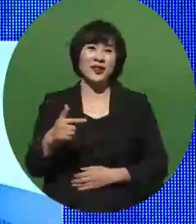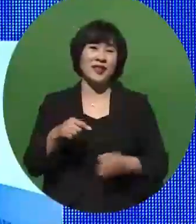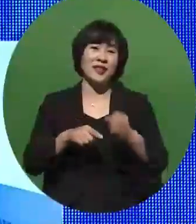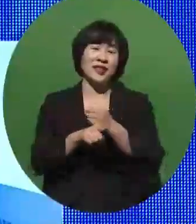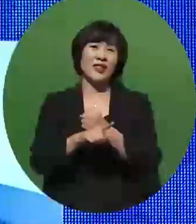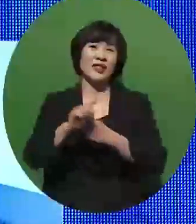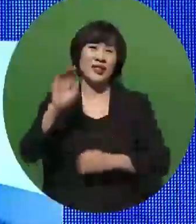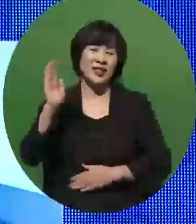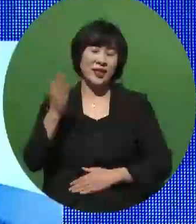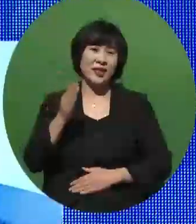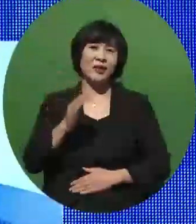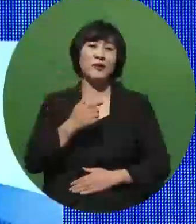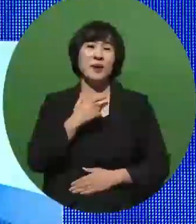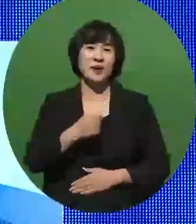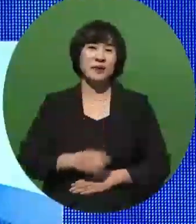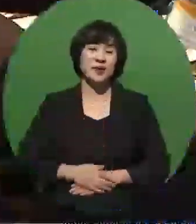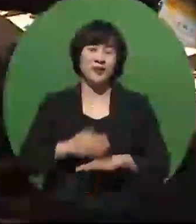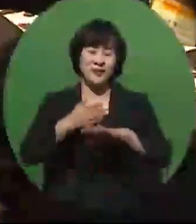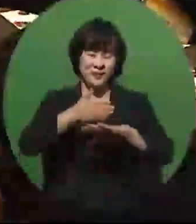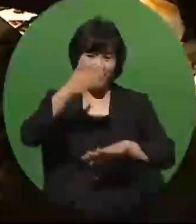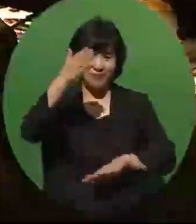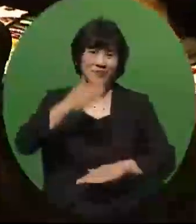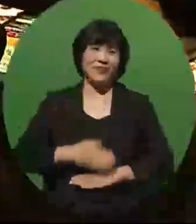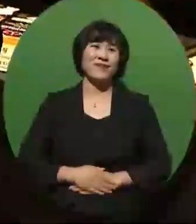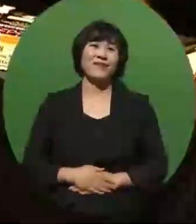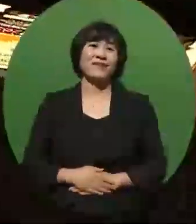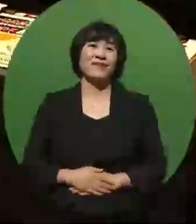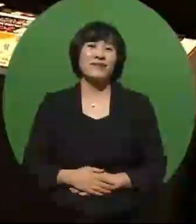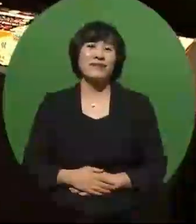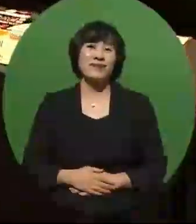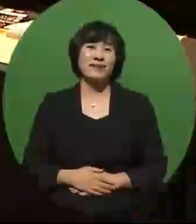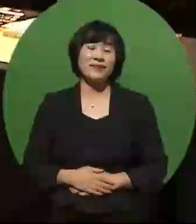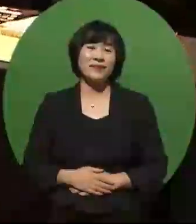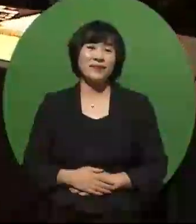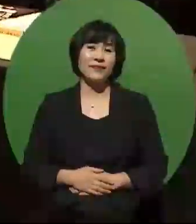history of Jeollanamdo province. Thank you very much.